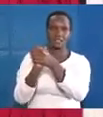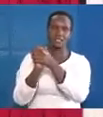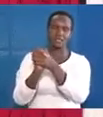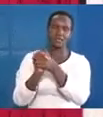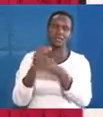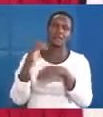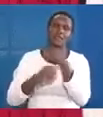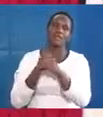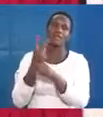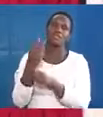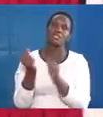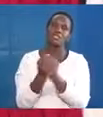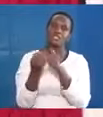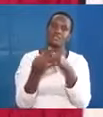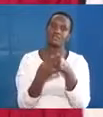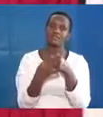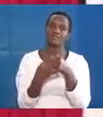2018.